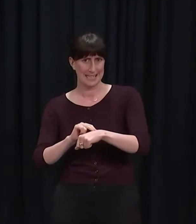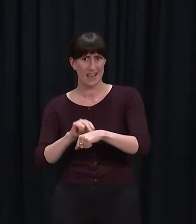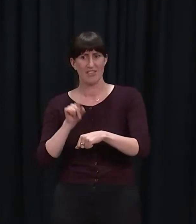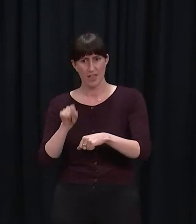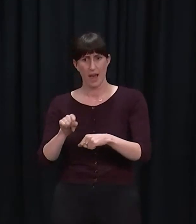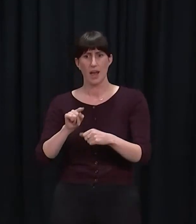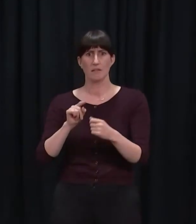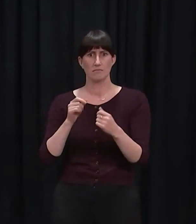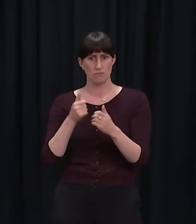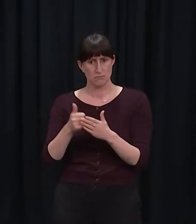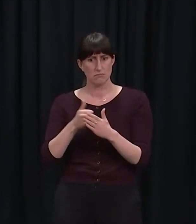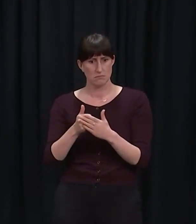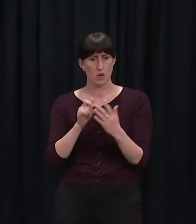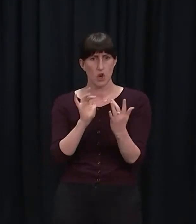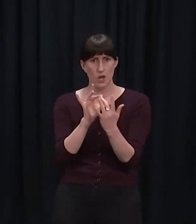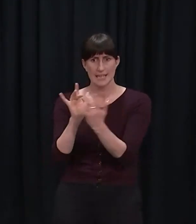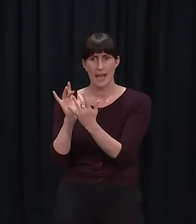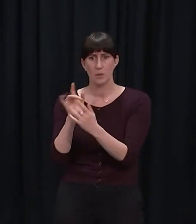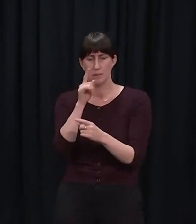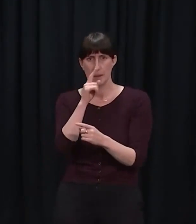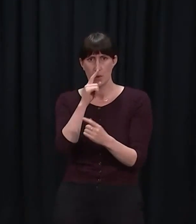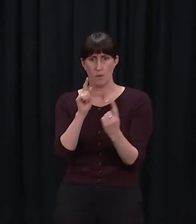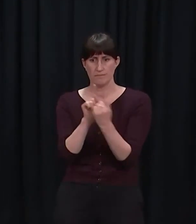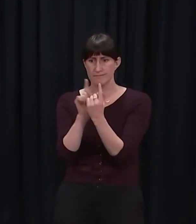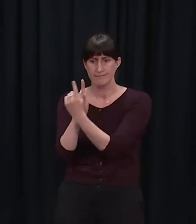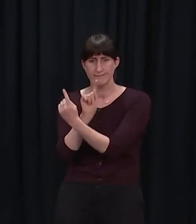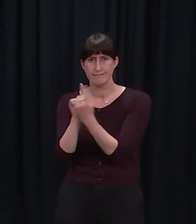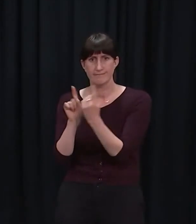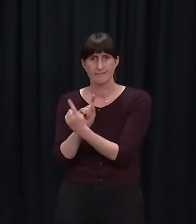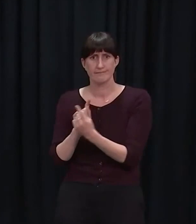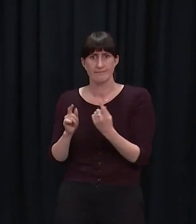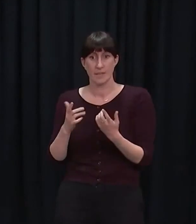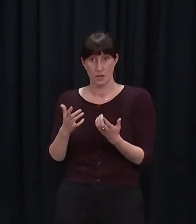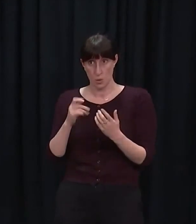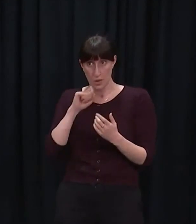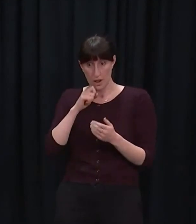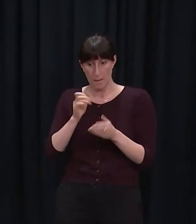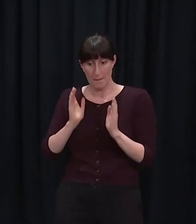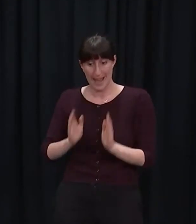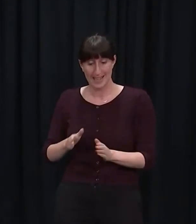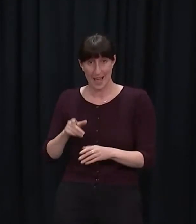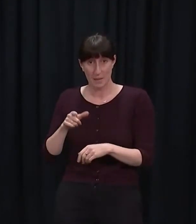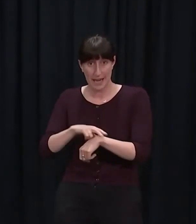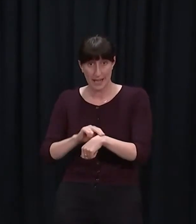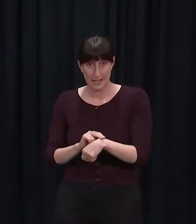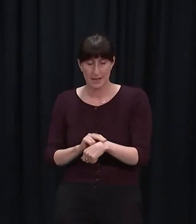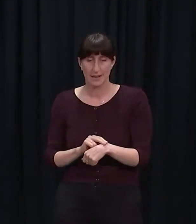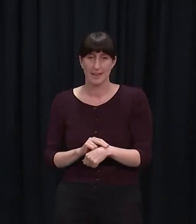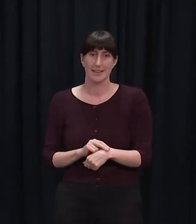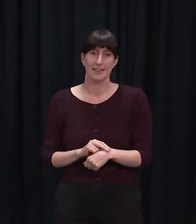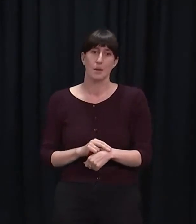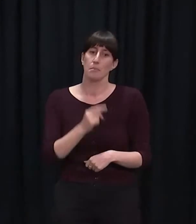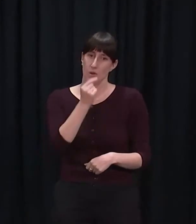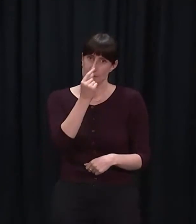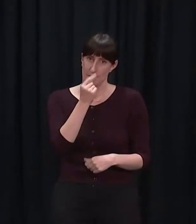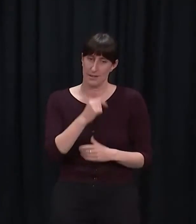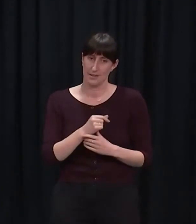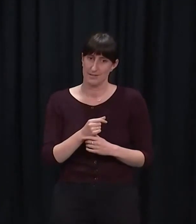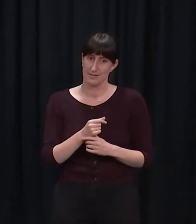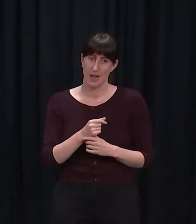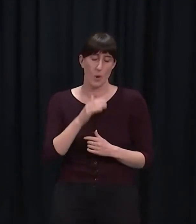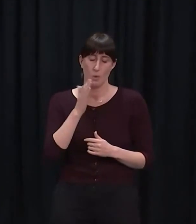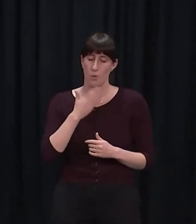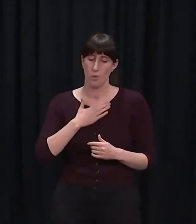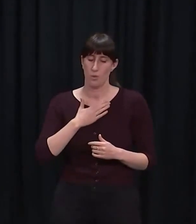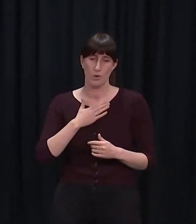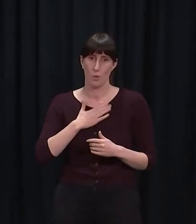government getting to that eventually? Quite possibly. Like I said, I don't want to go through every workforce now off the top of my head, but we are working through that process,